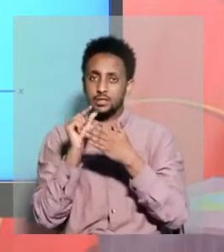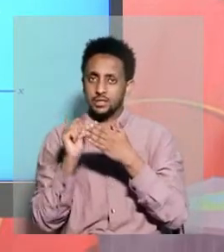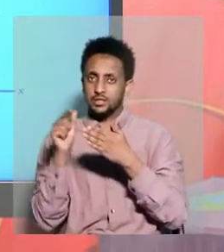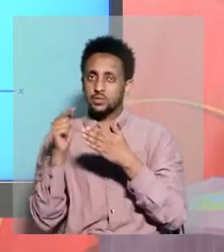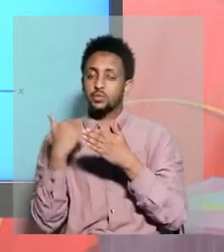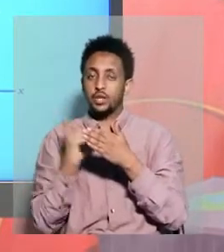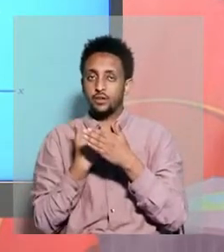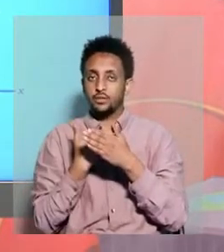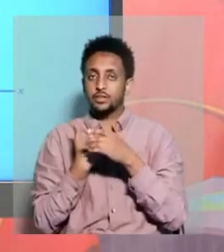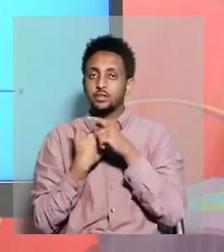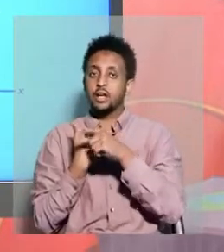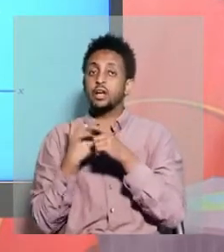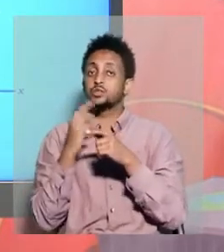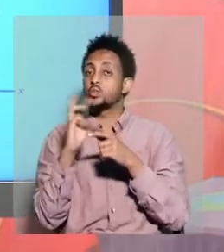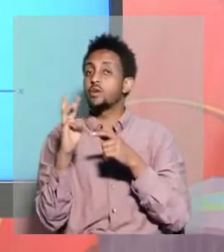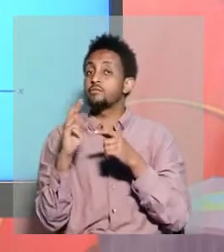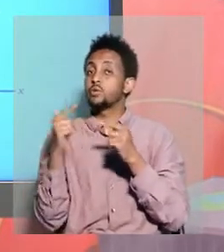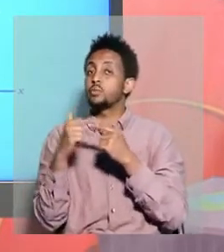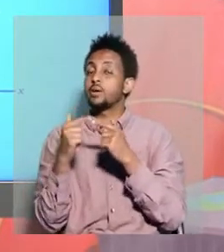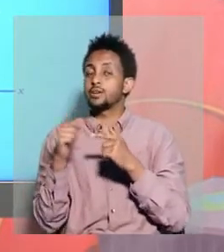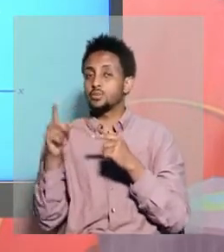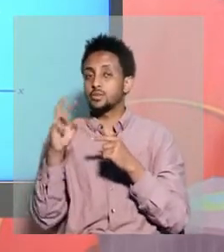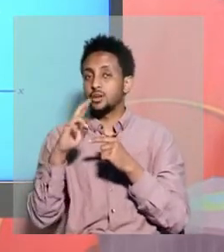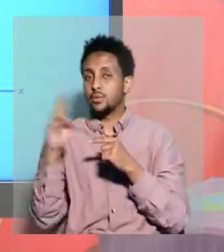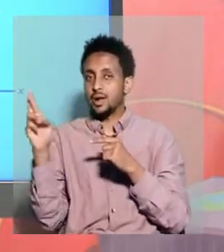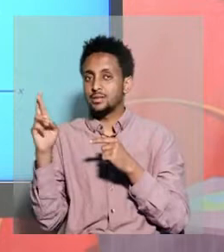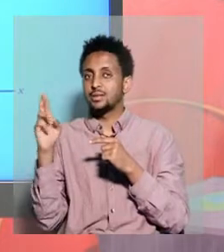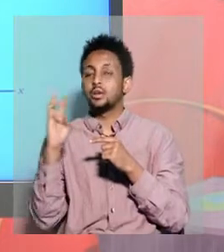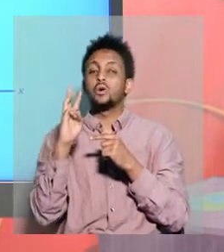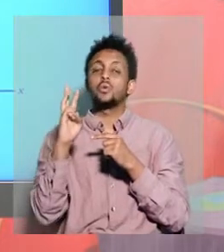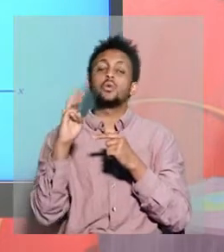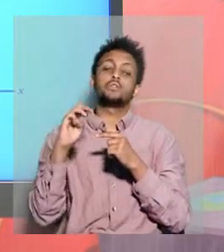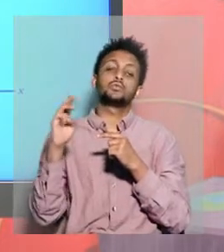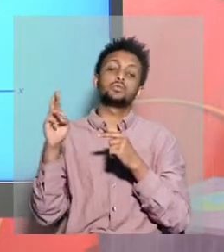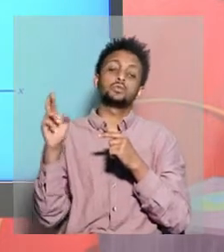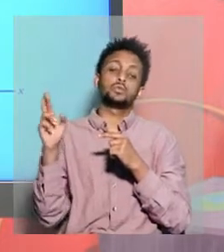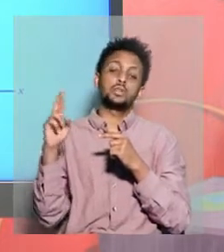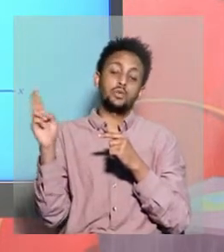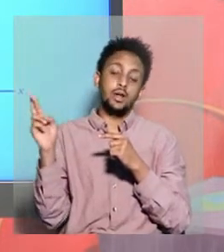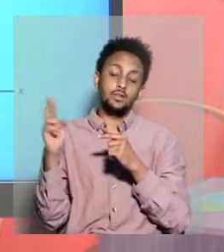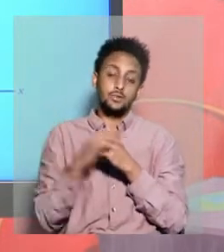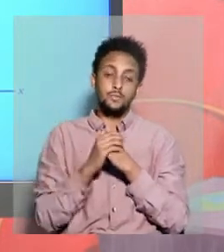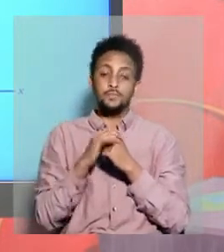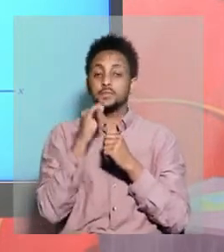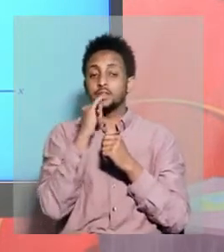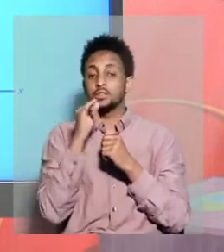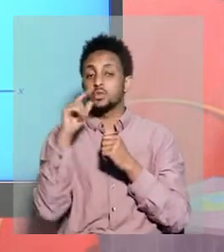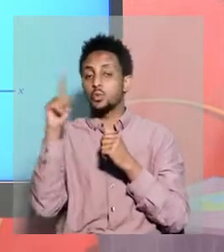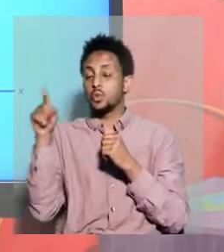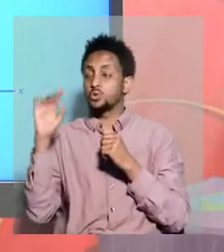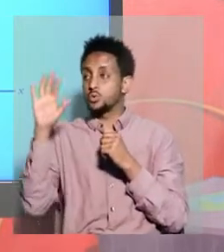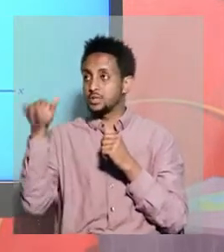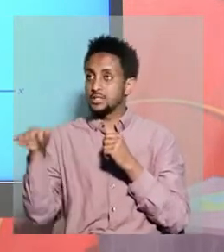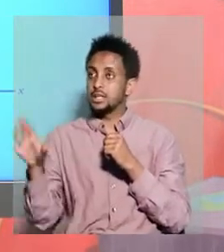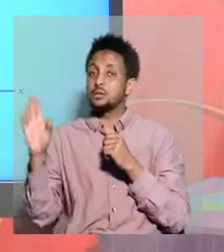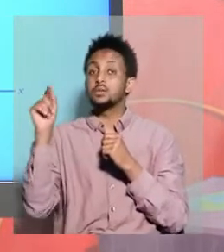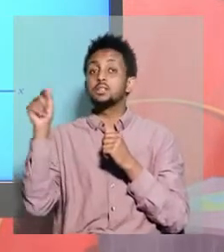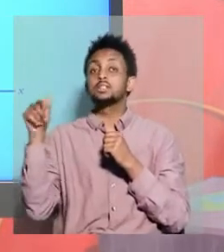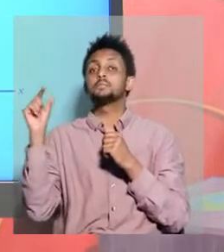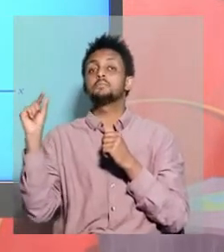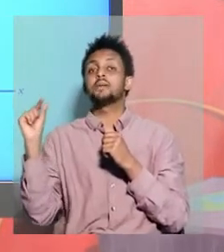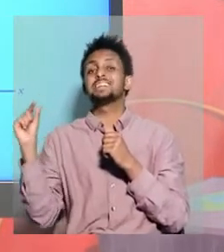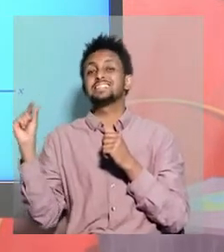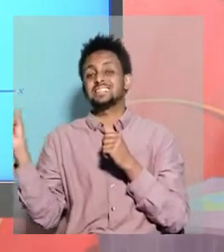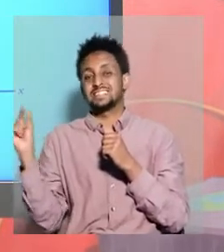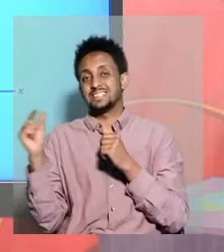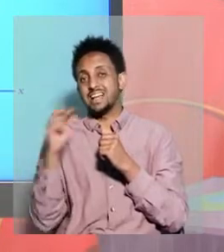here. As the wave propagates to the right, let's take a wave propagating to the right, is going to disturb those particles,